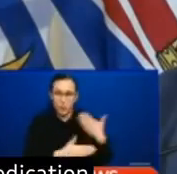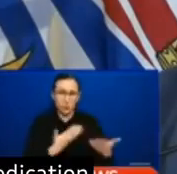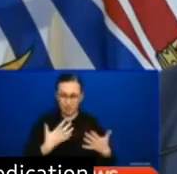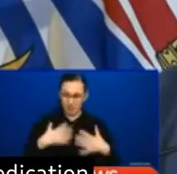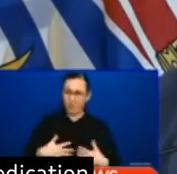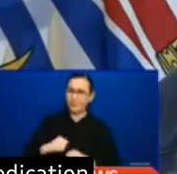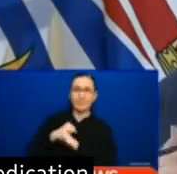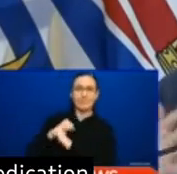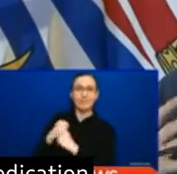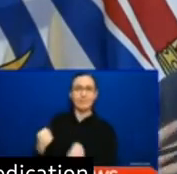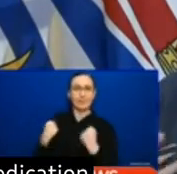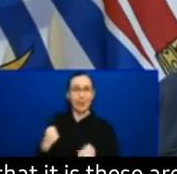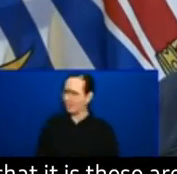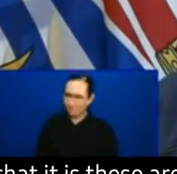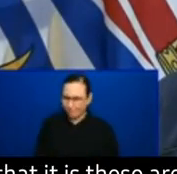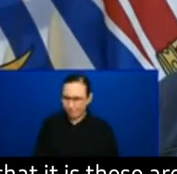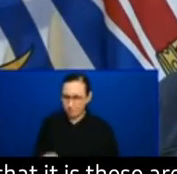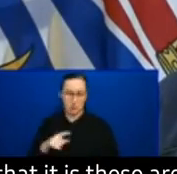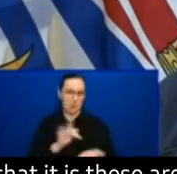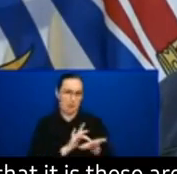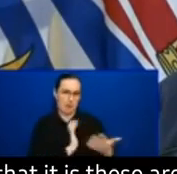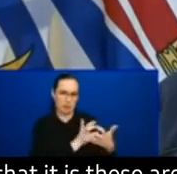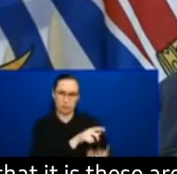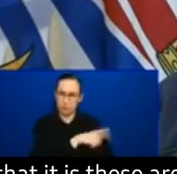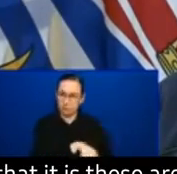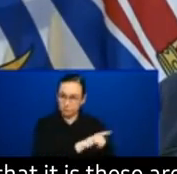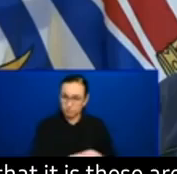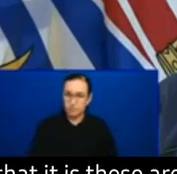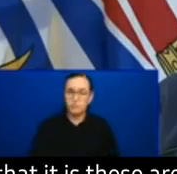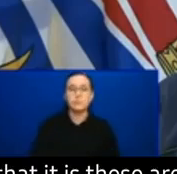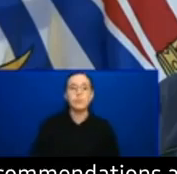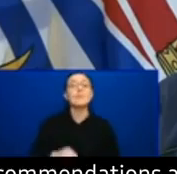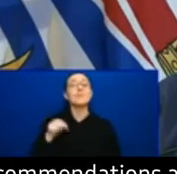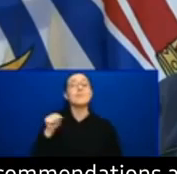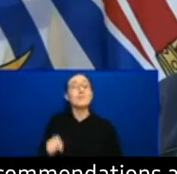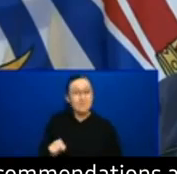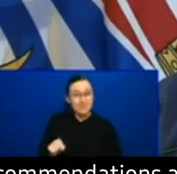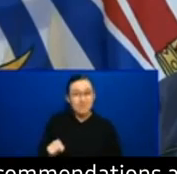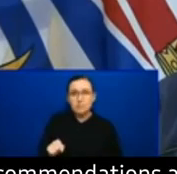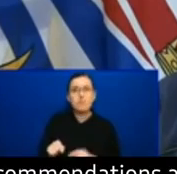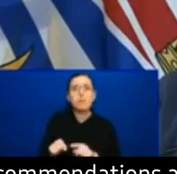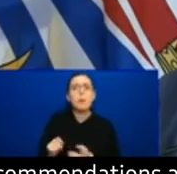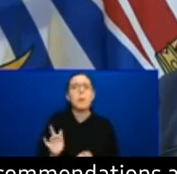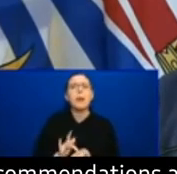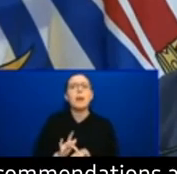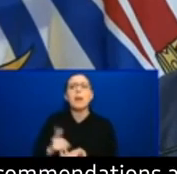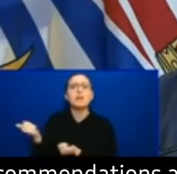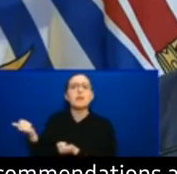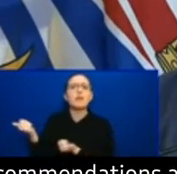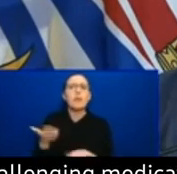is that these are conditional recommendations, and this is a very challenging medication